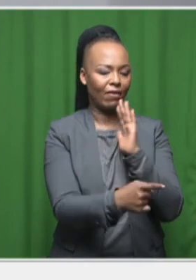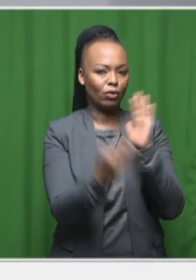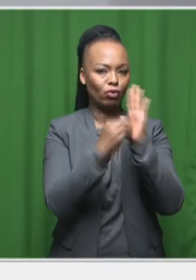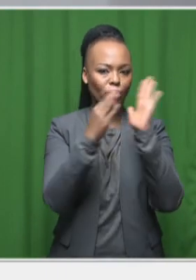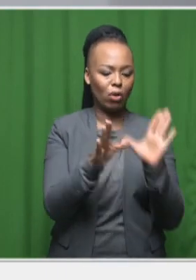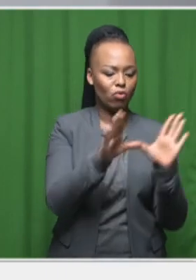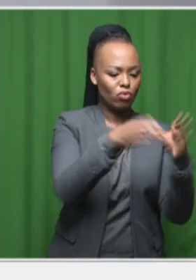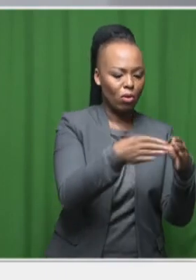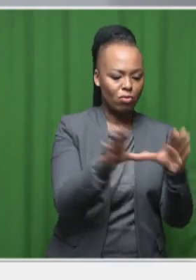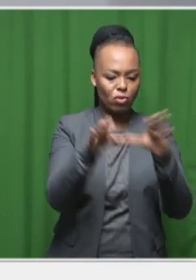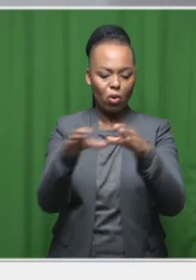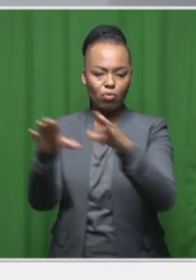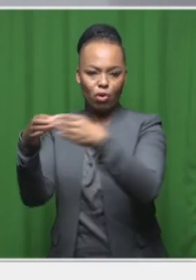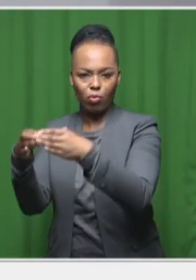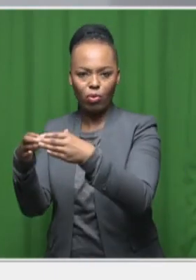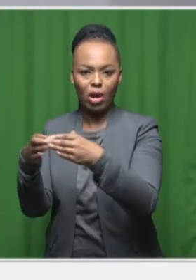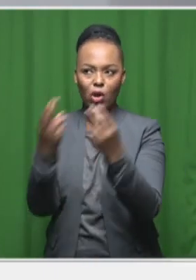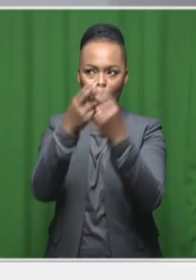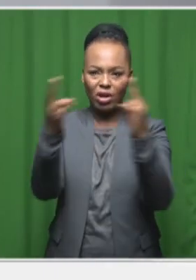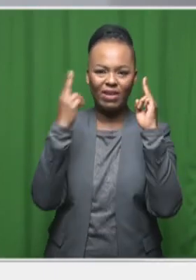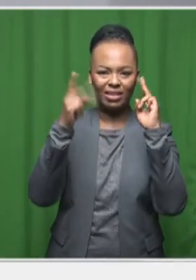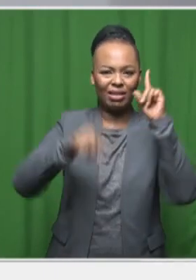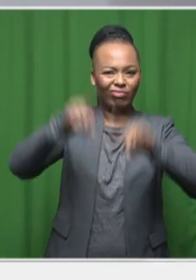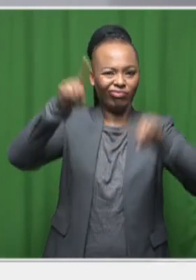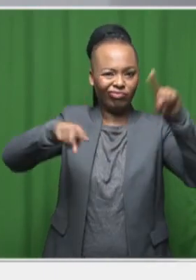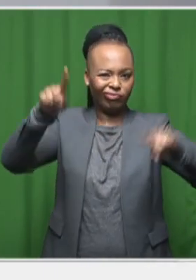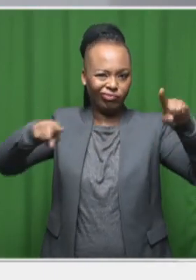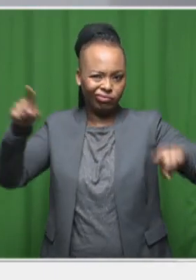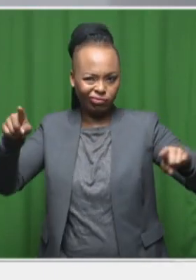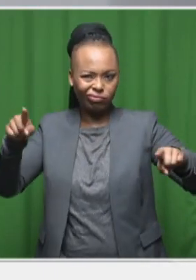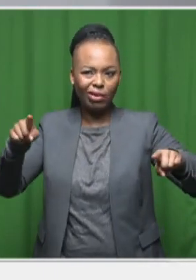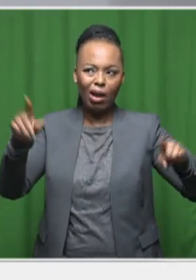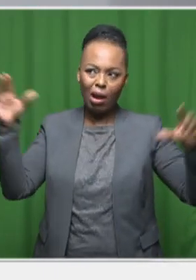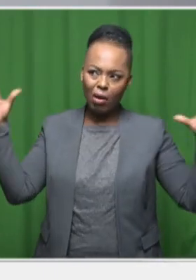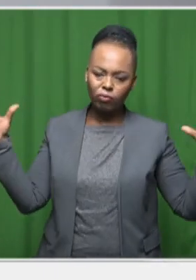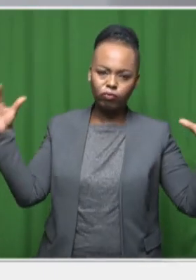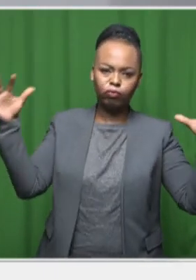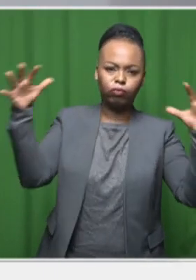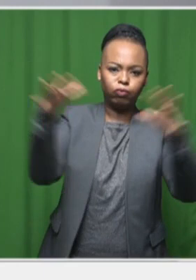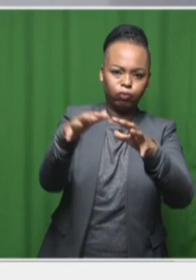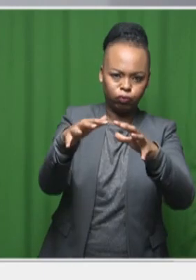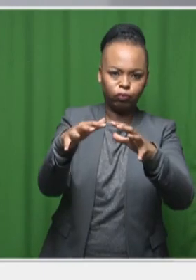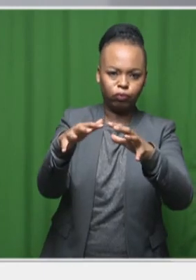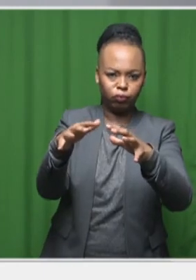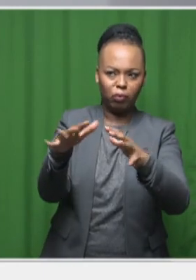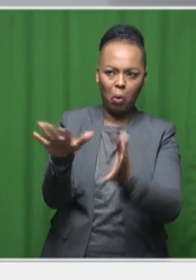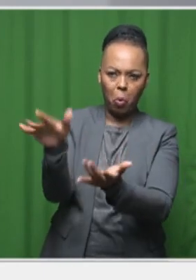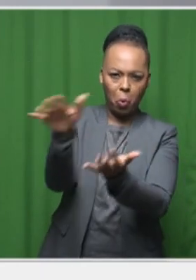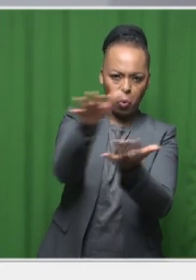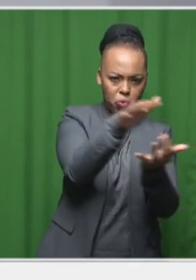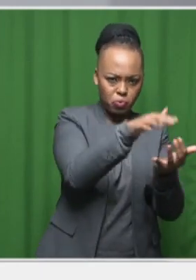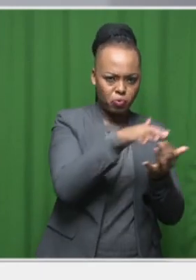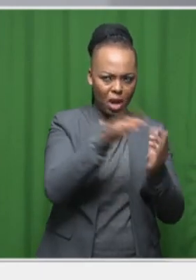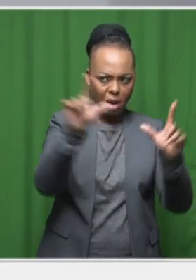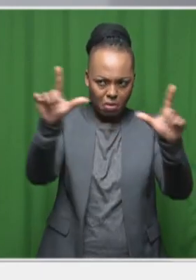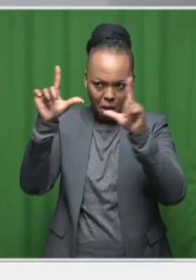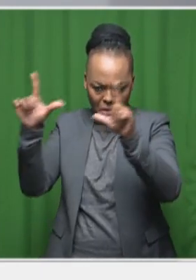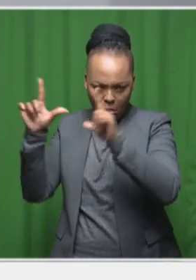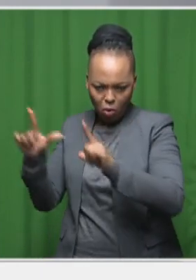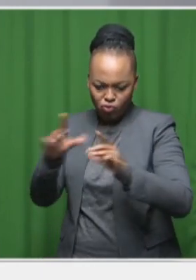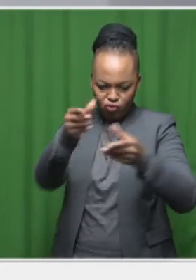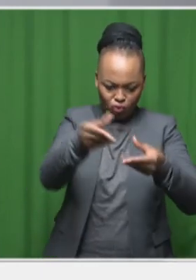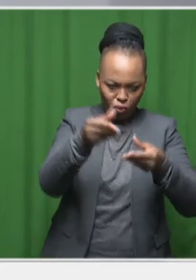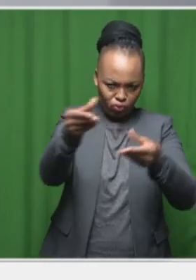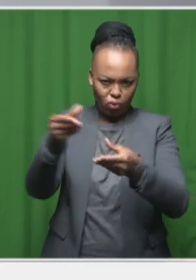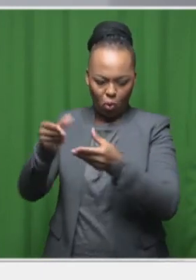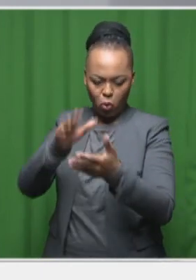5 different university campuses, having now all of the material, all of the photographs and the stories present,